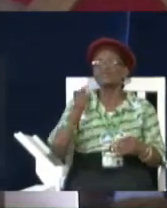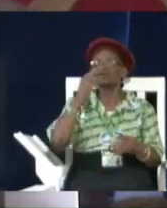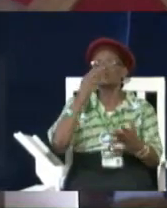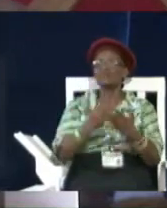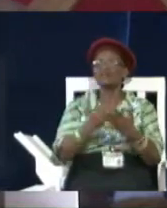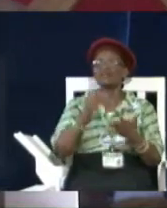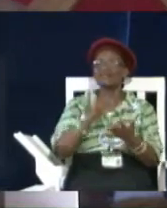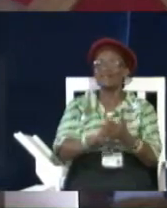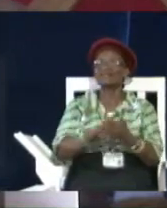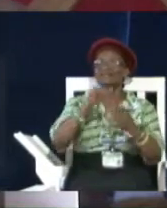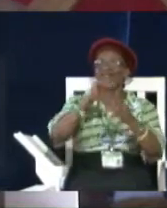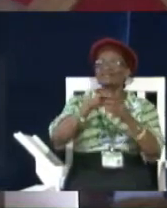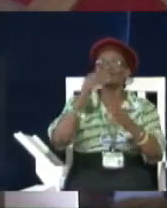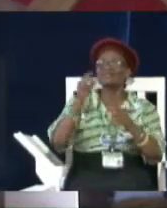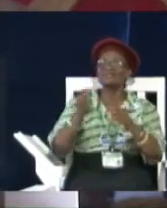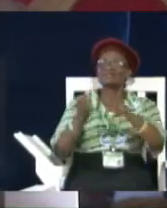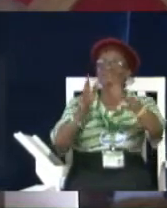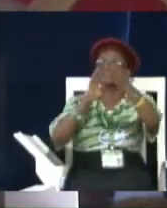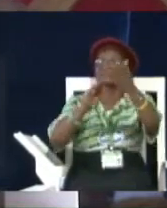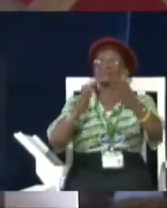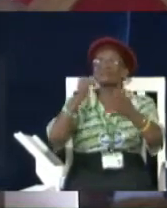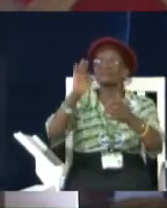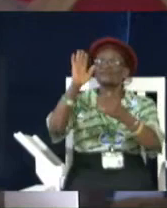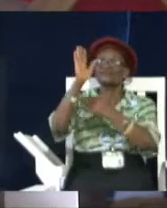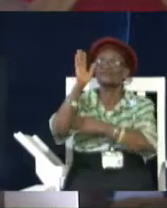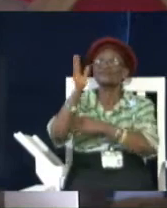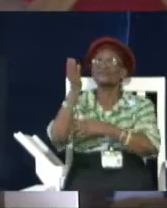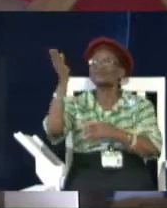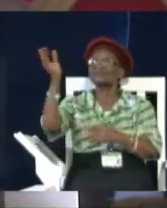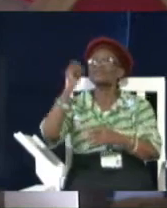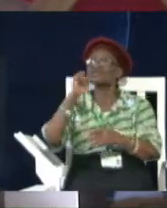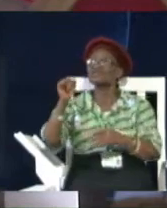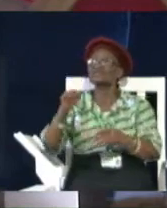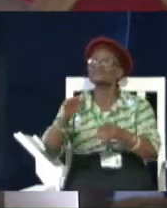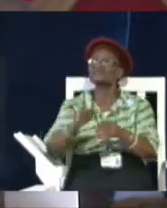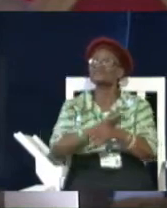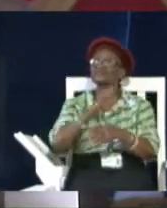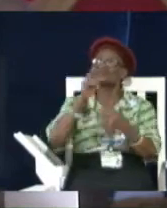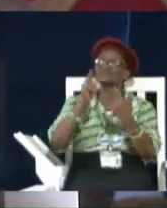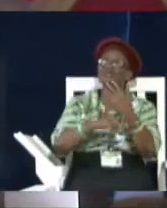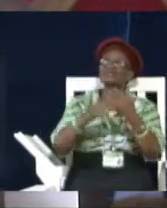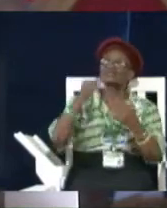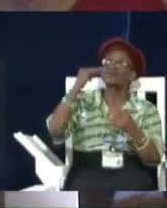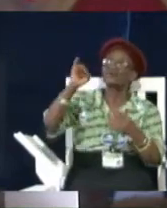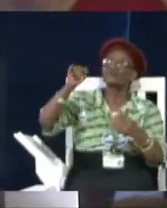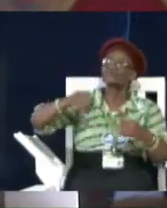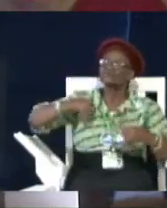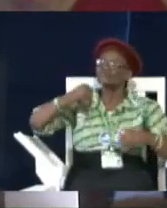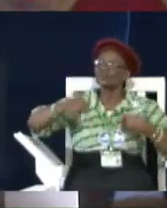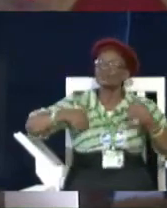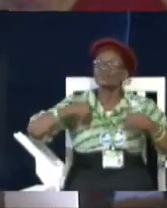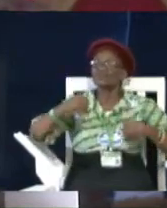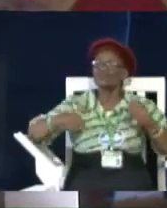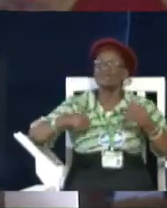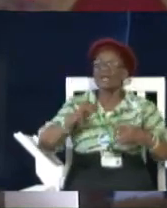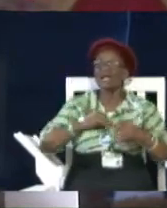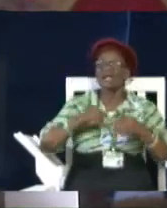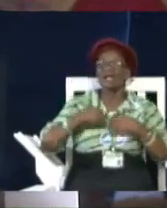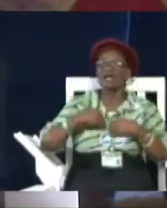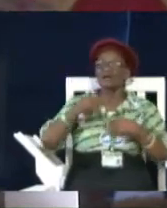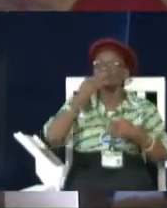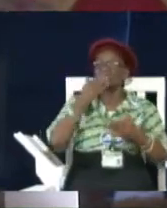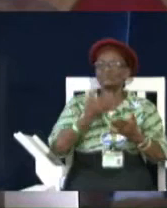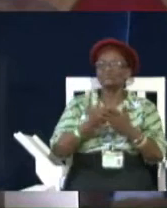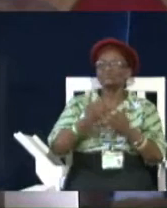that in the presence of God there is the fullness of joy. I have good news for somebody here